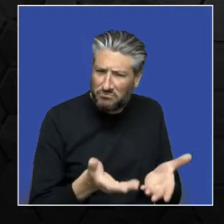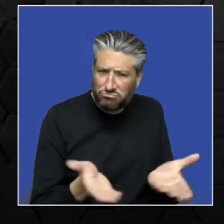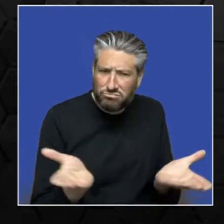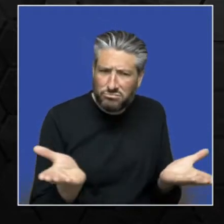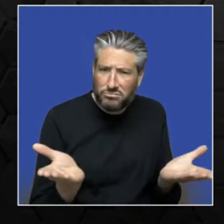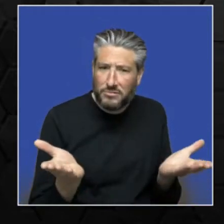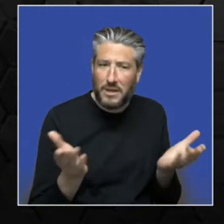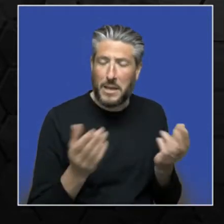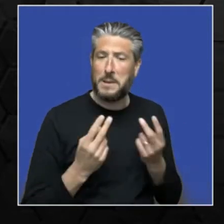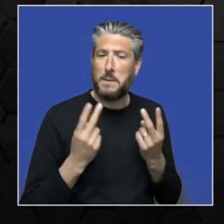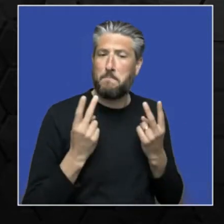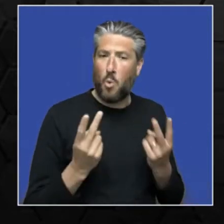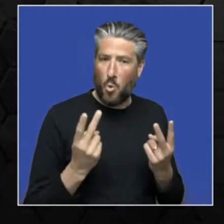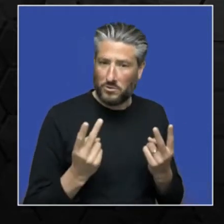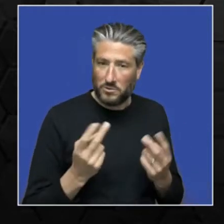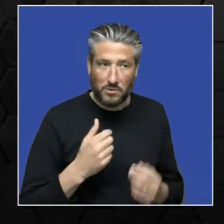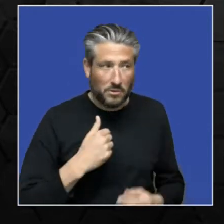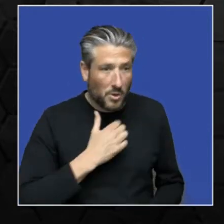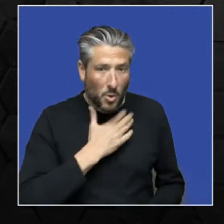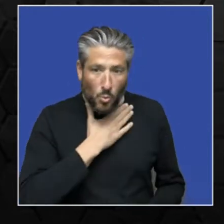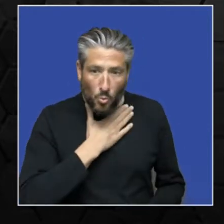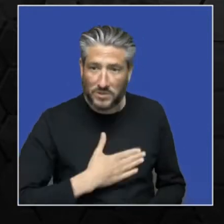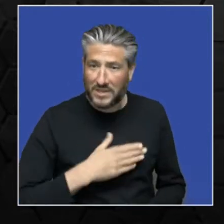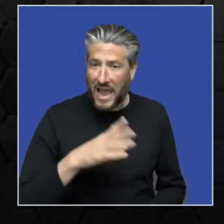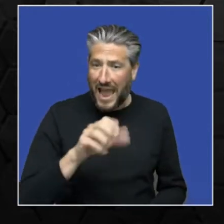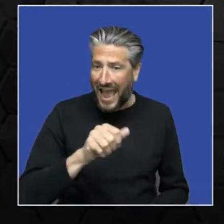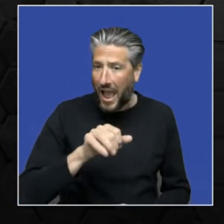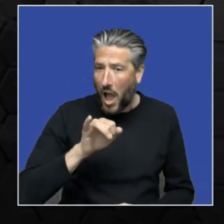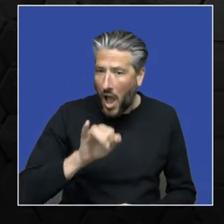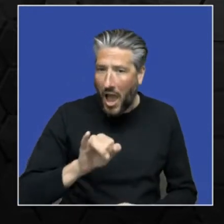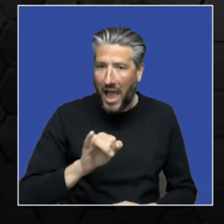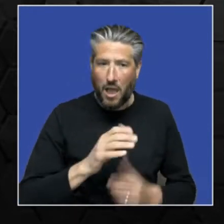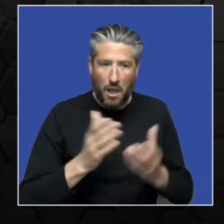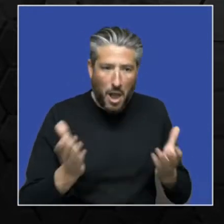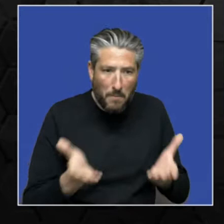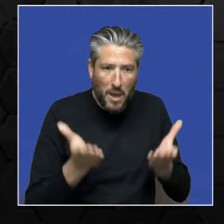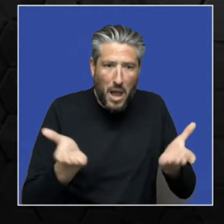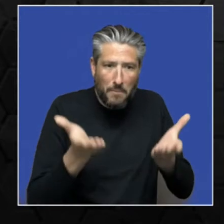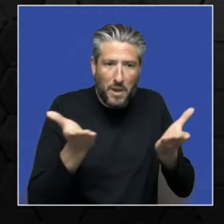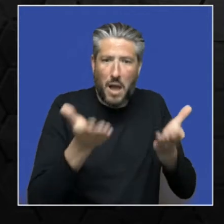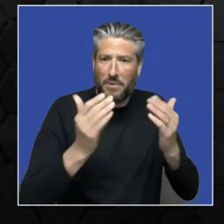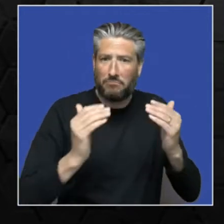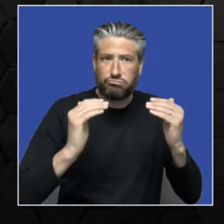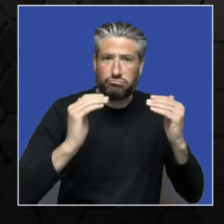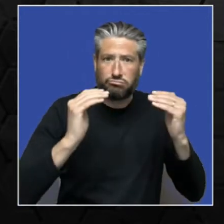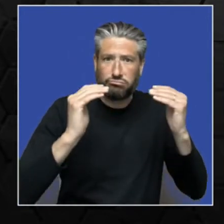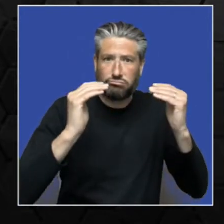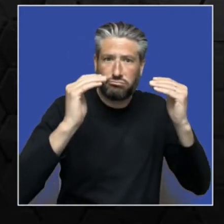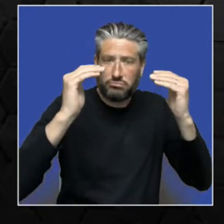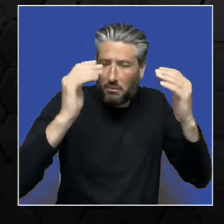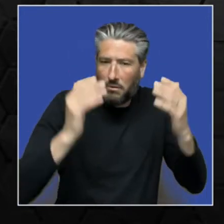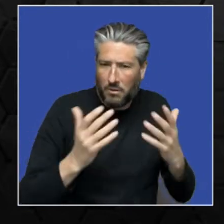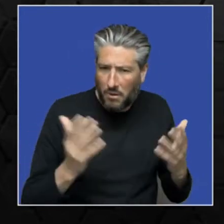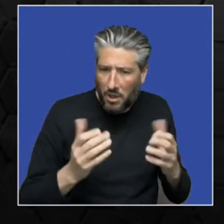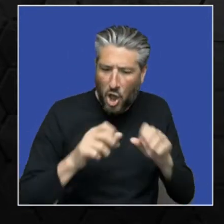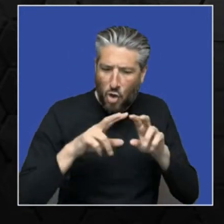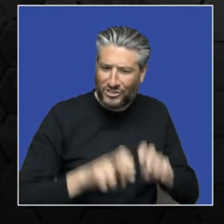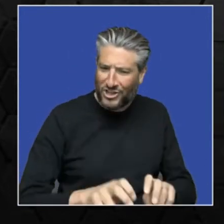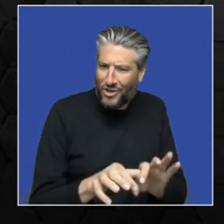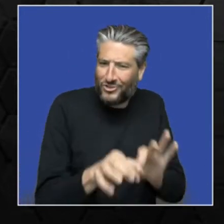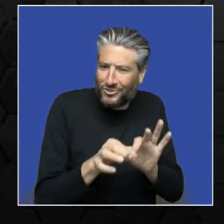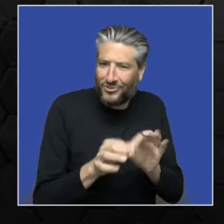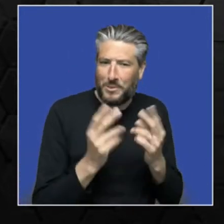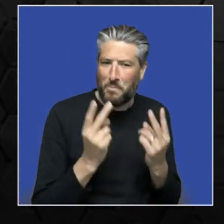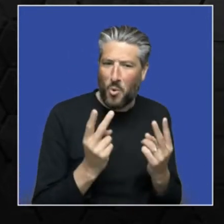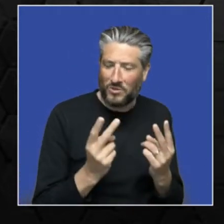to advancements in AI, which is quite relevant to today's conference, right? And also in other fields in both industry and academia. So to